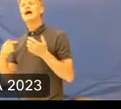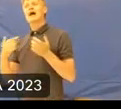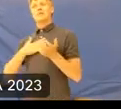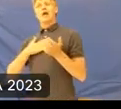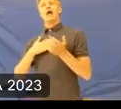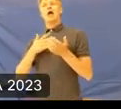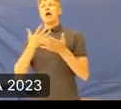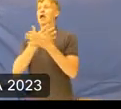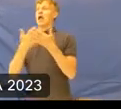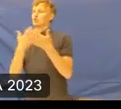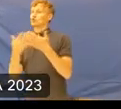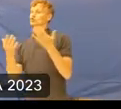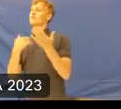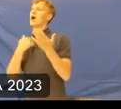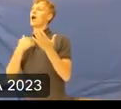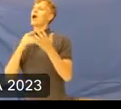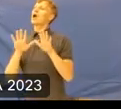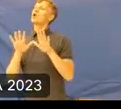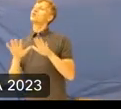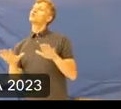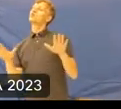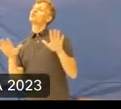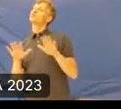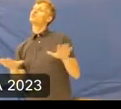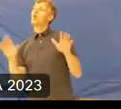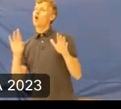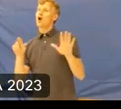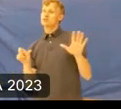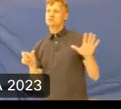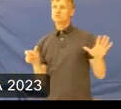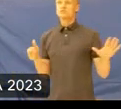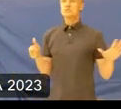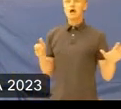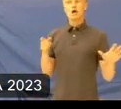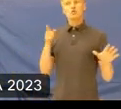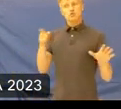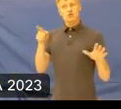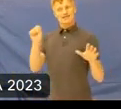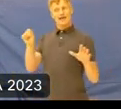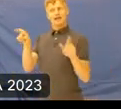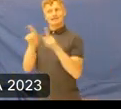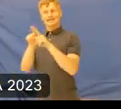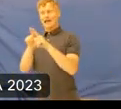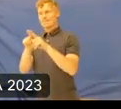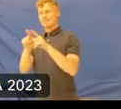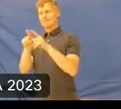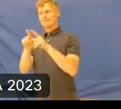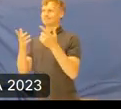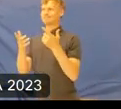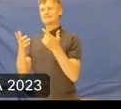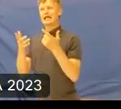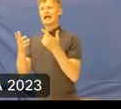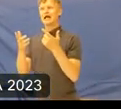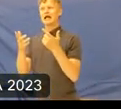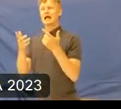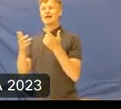can invoke the whole apparatus, the whole system of inferences that are